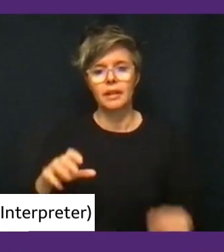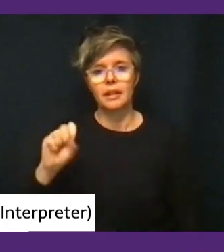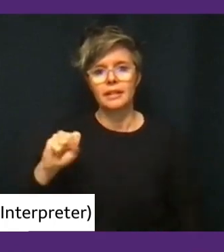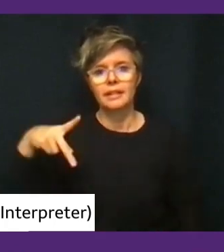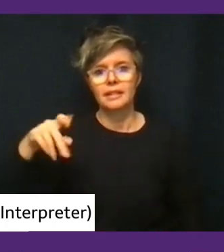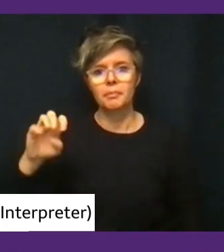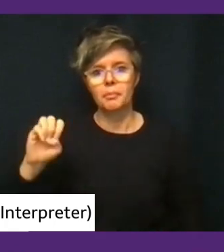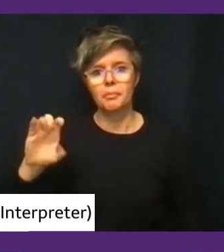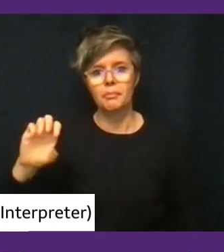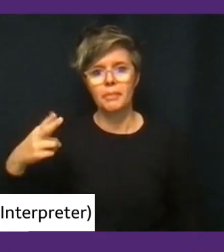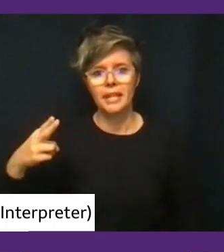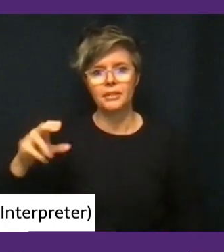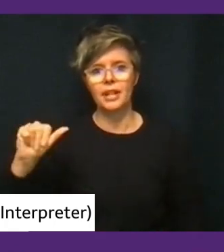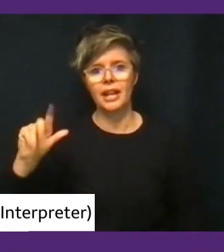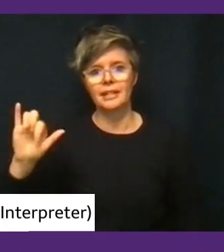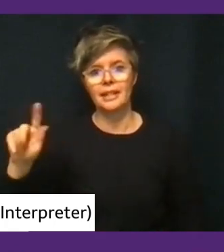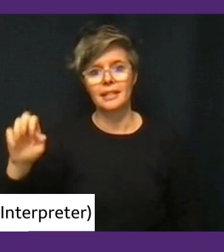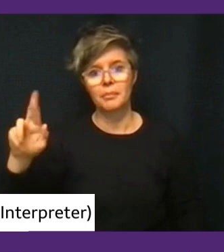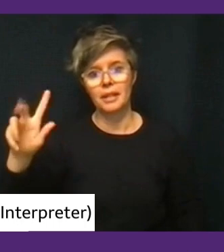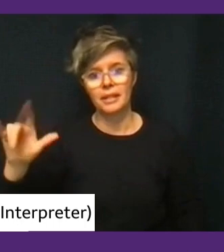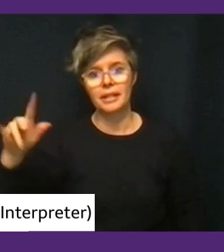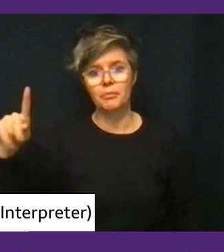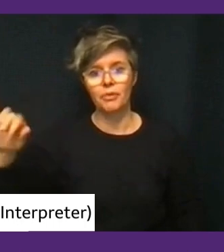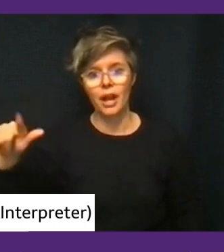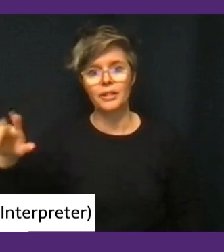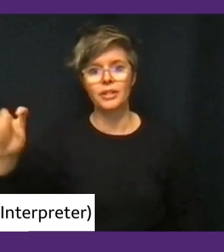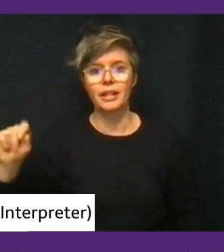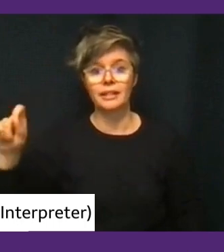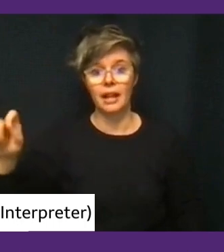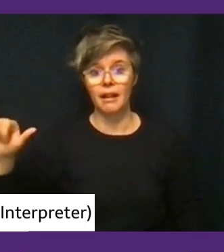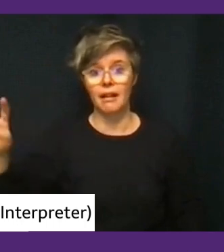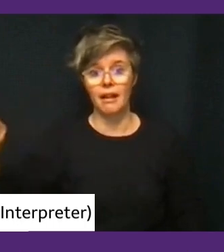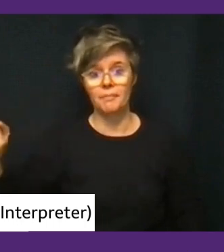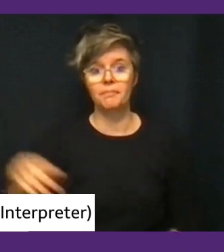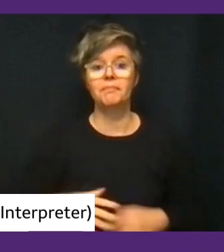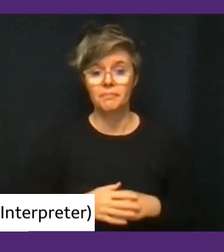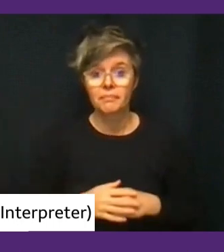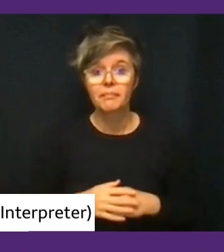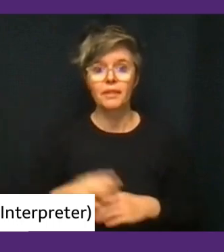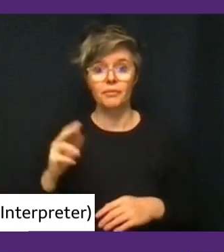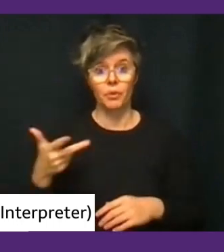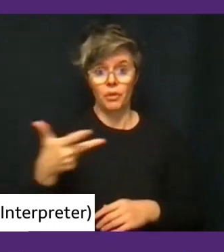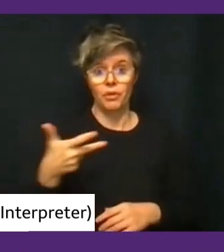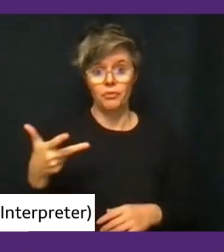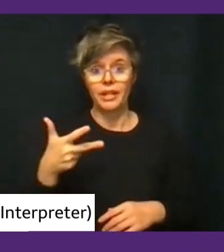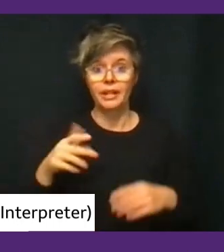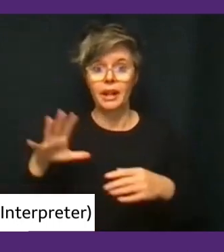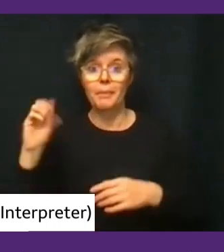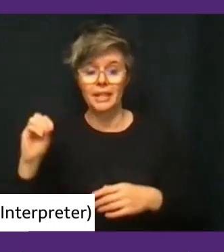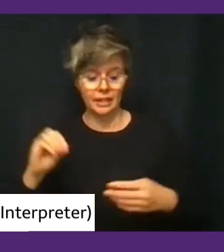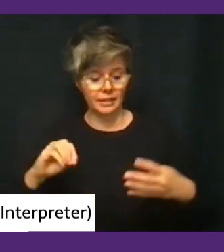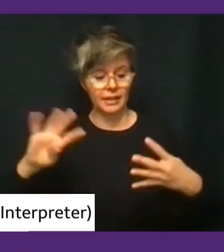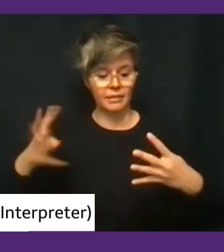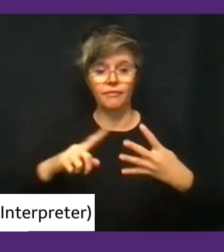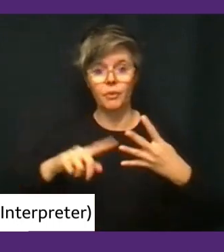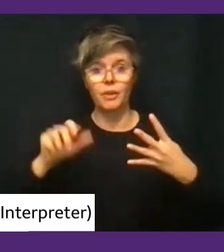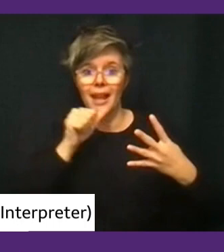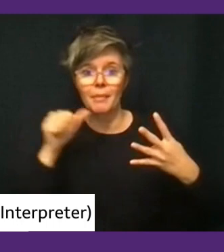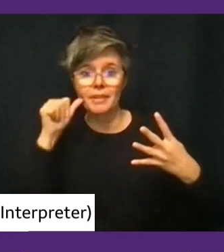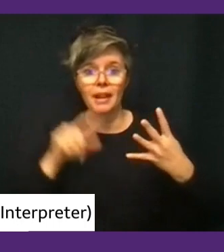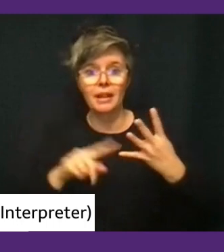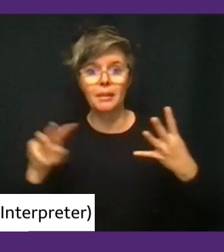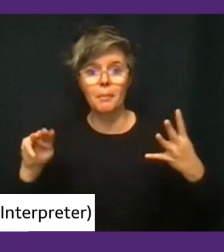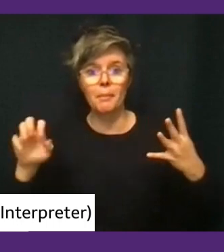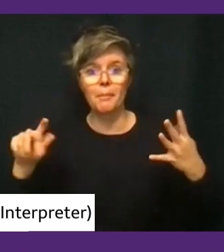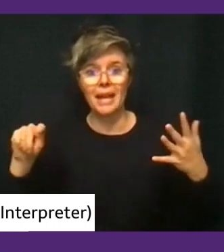speechaccessibilityproject.com. And for all of us, for our three companies, as well as Amazon and Meta, it is a great